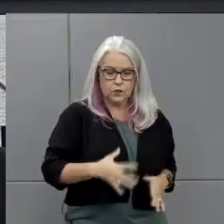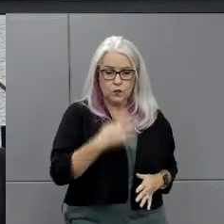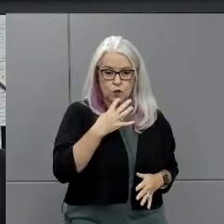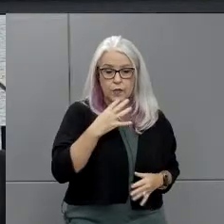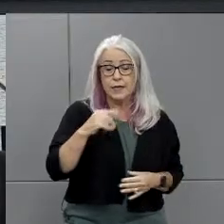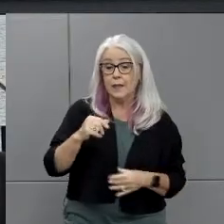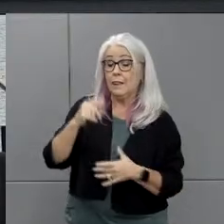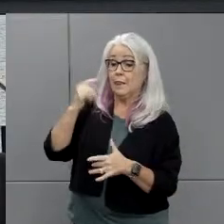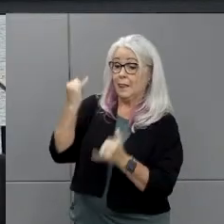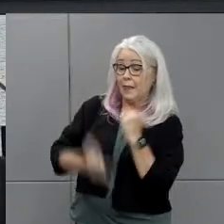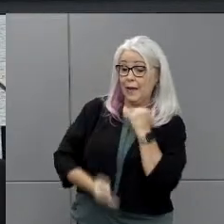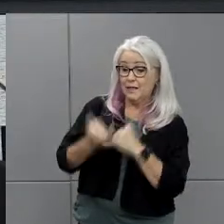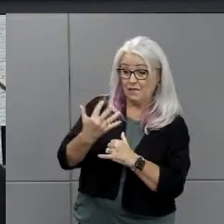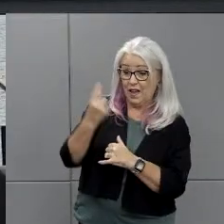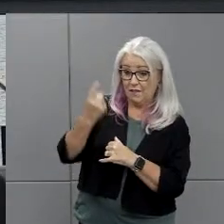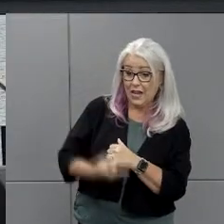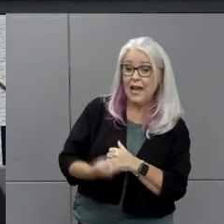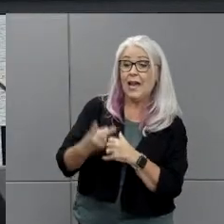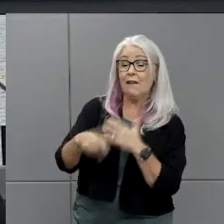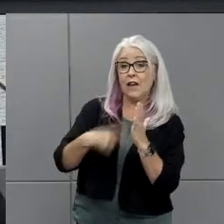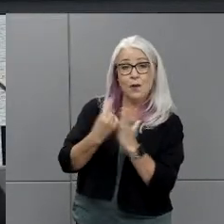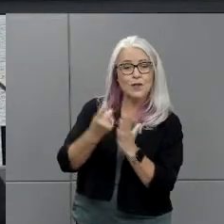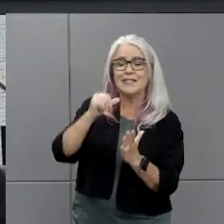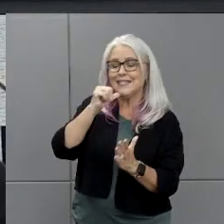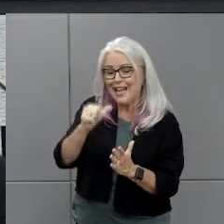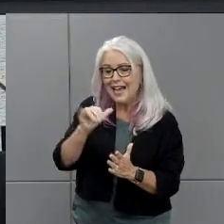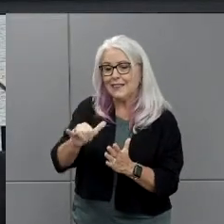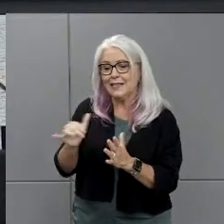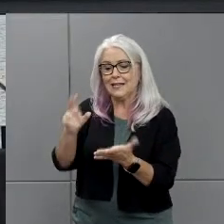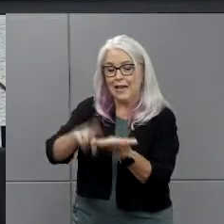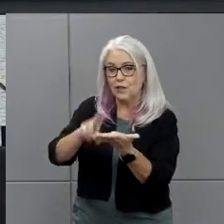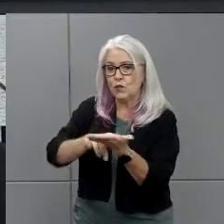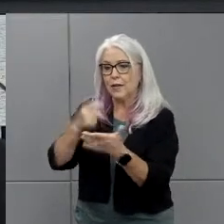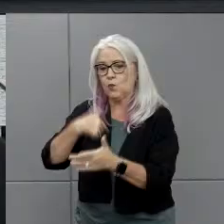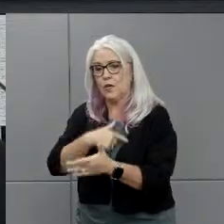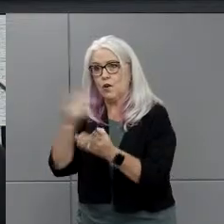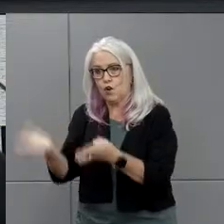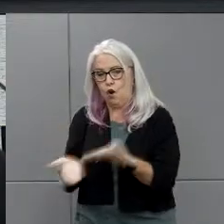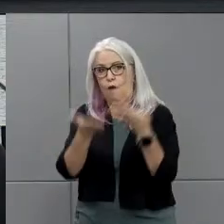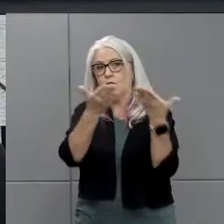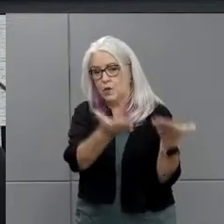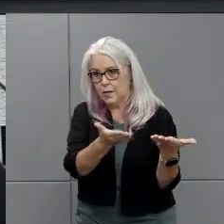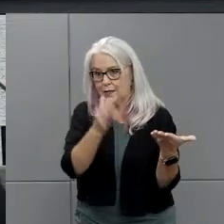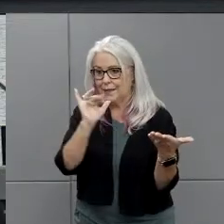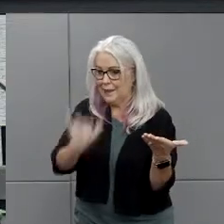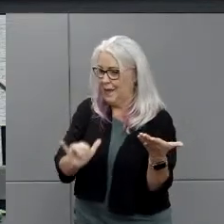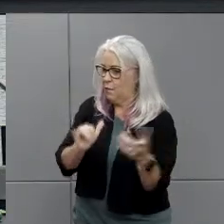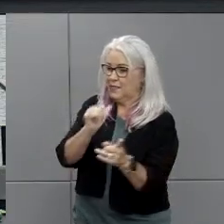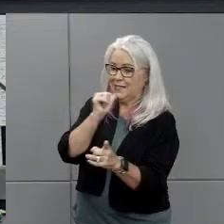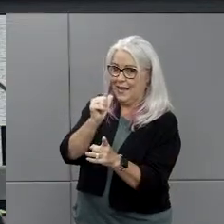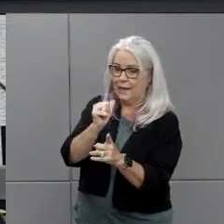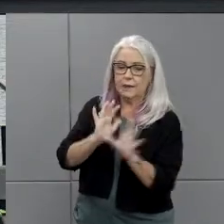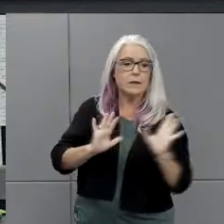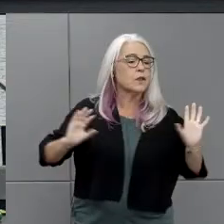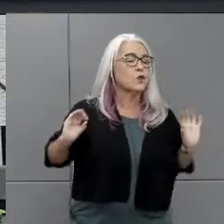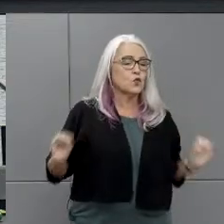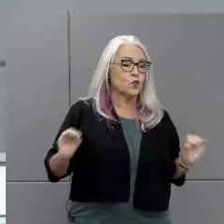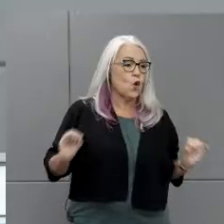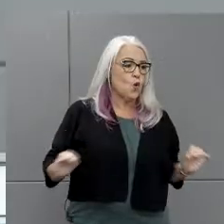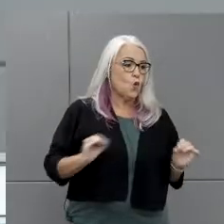5.5 hours is not going to be the one that's attached to this amendment, or your motion. There's no